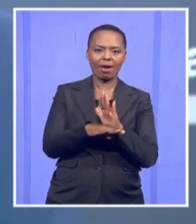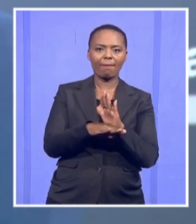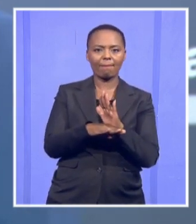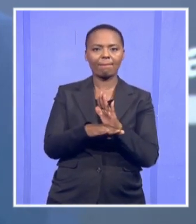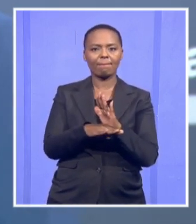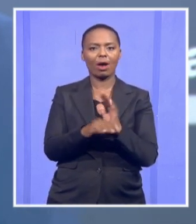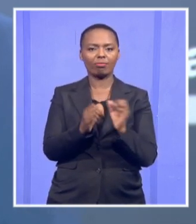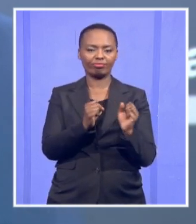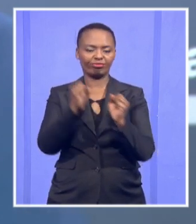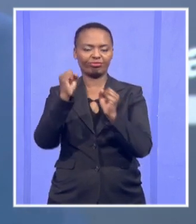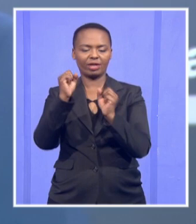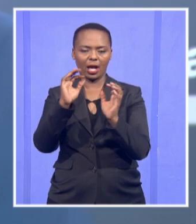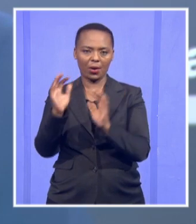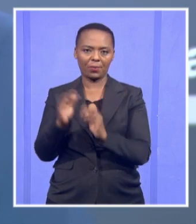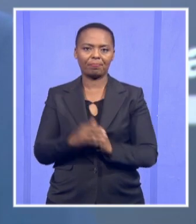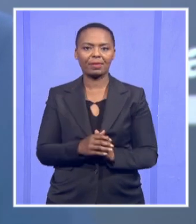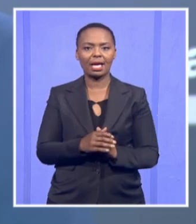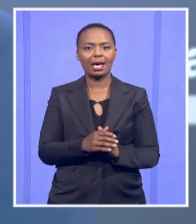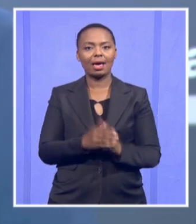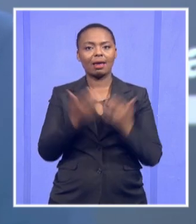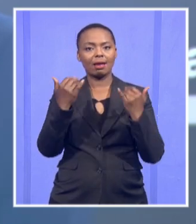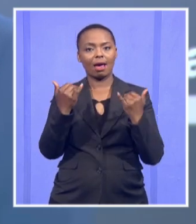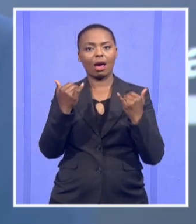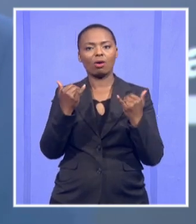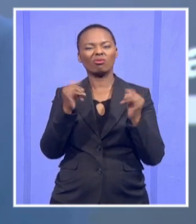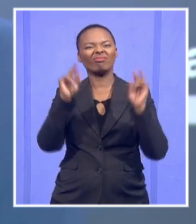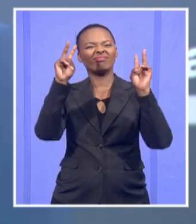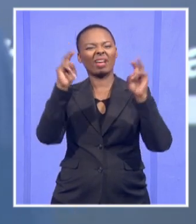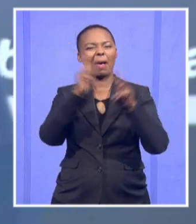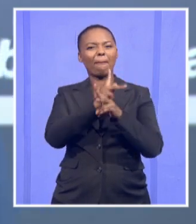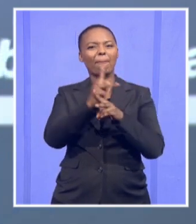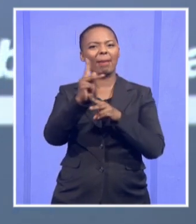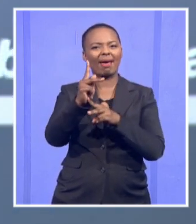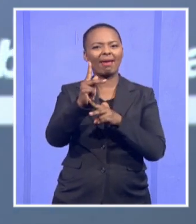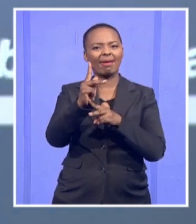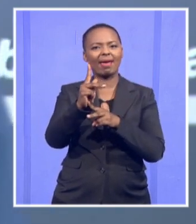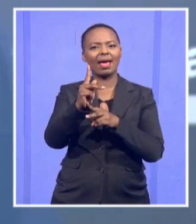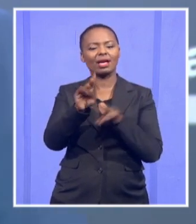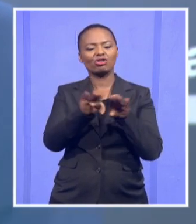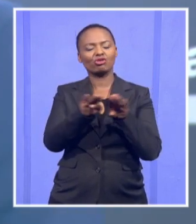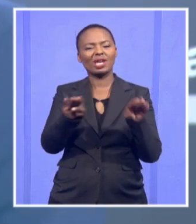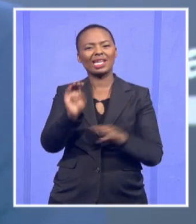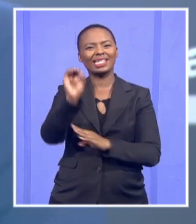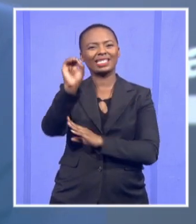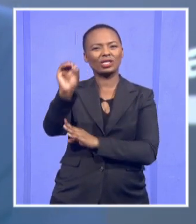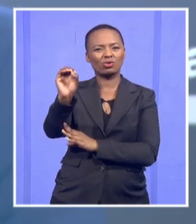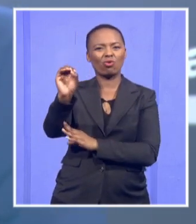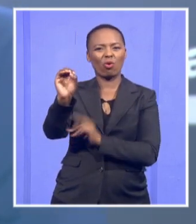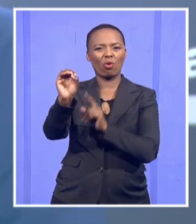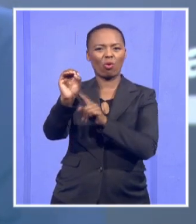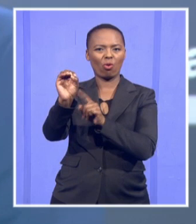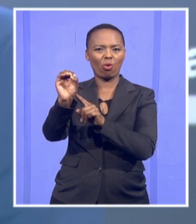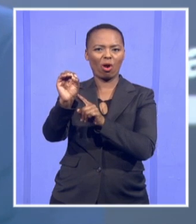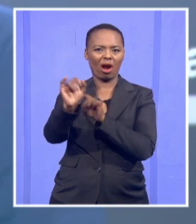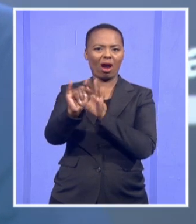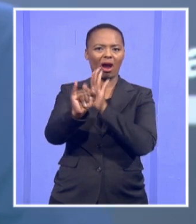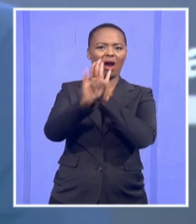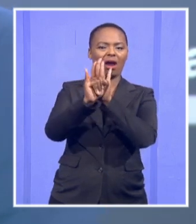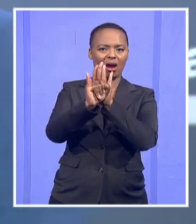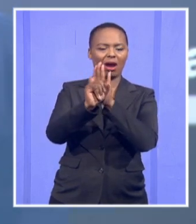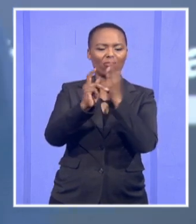So starting off at the planning stage on, perhaps if you like, stage 0, where we identify a